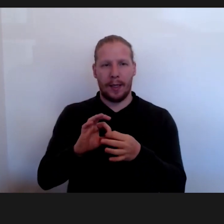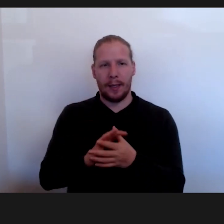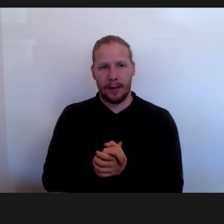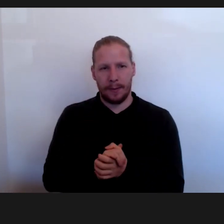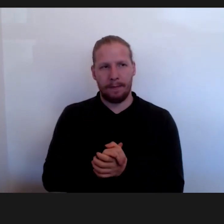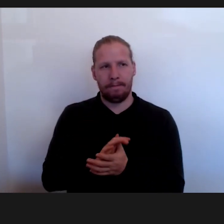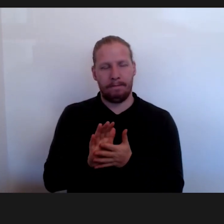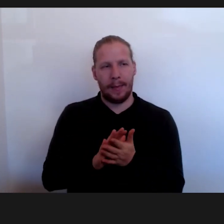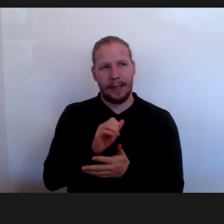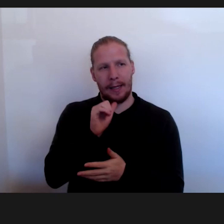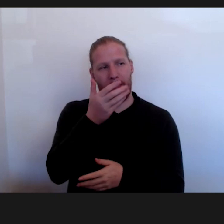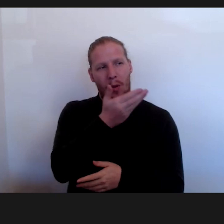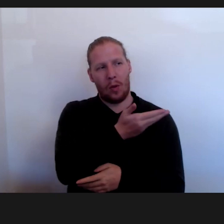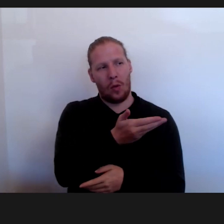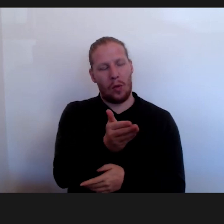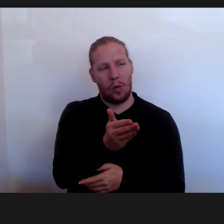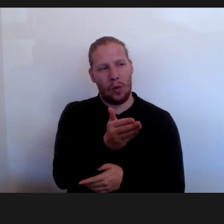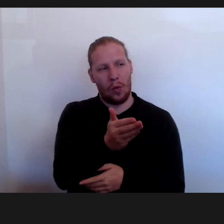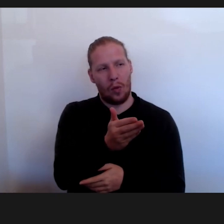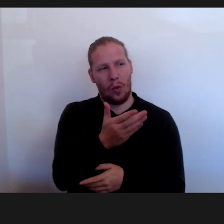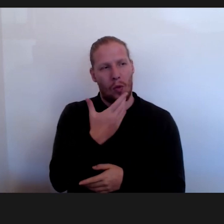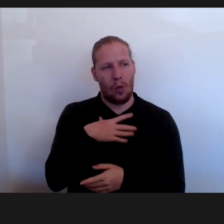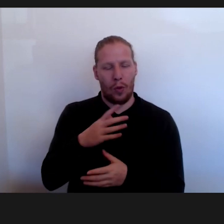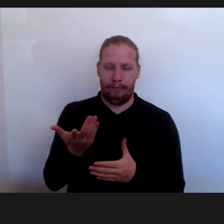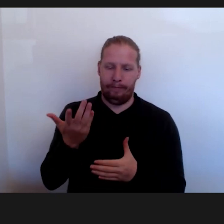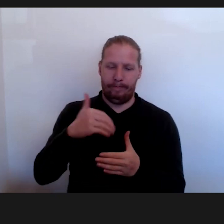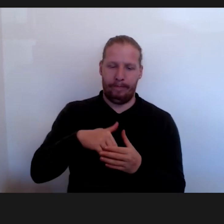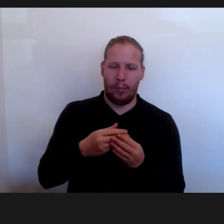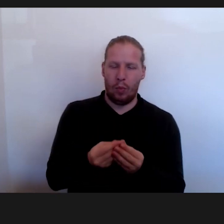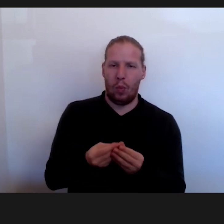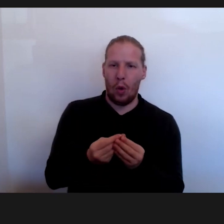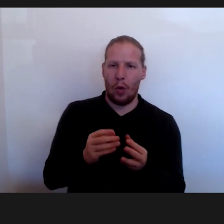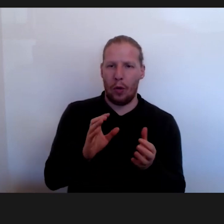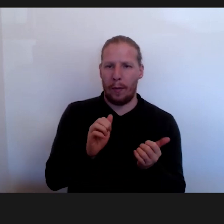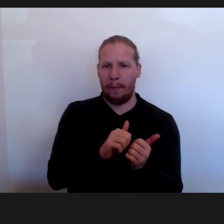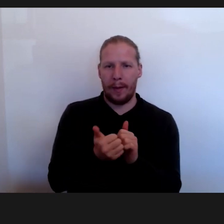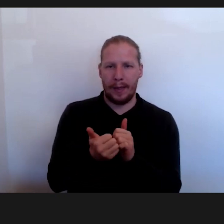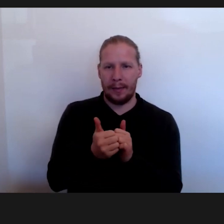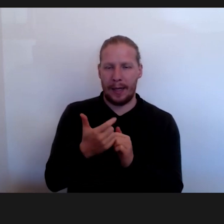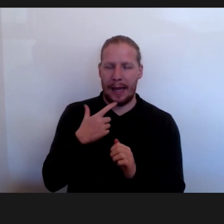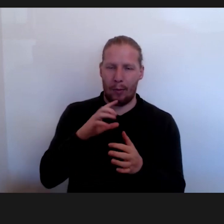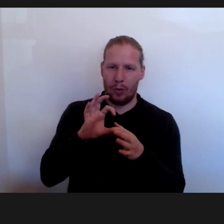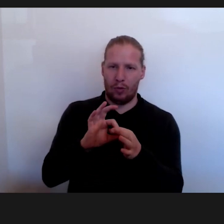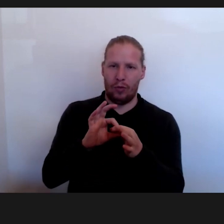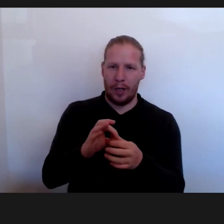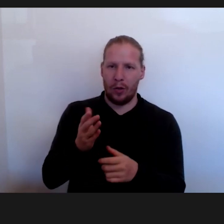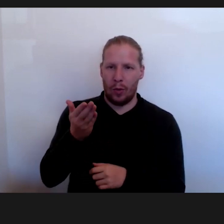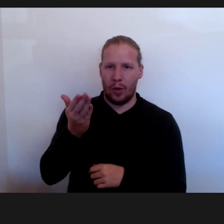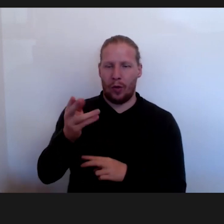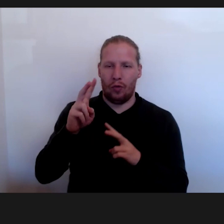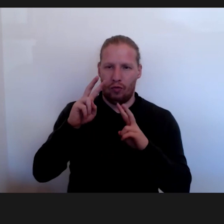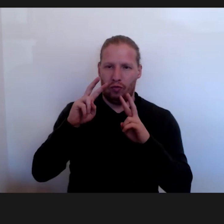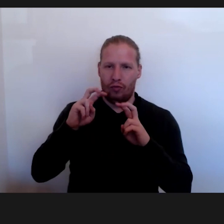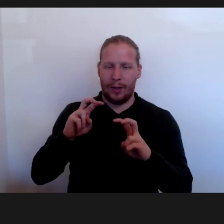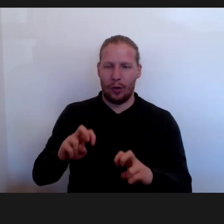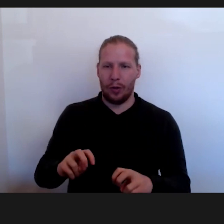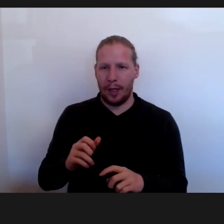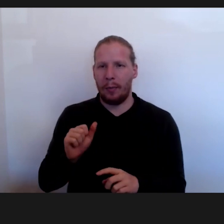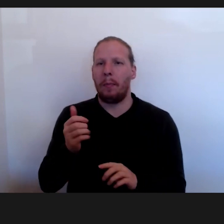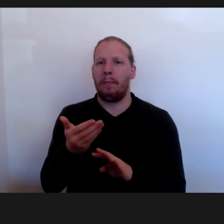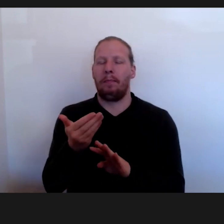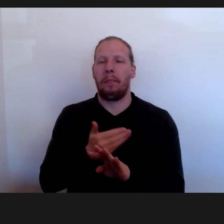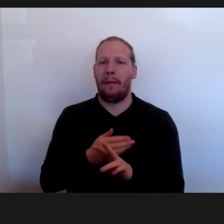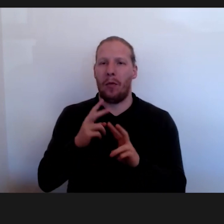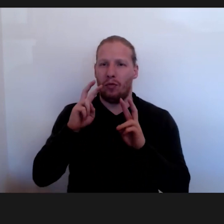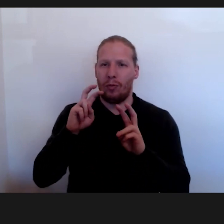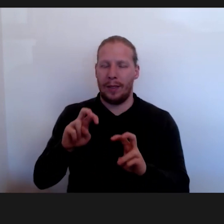to meaningfully participate, they want to engage with you, researcher, even before the research idea comes